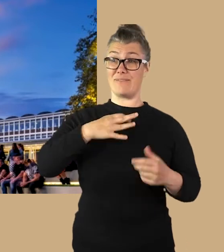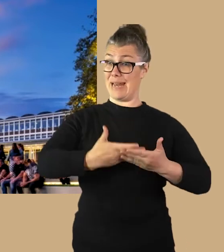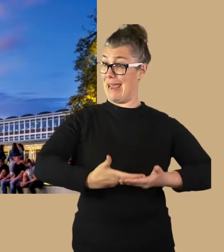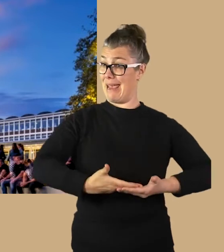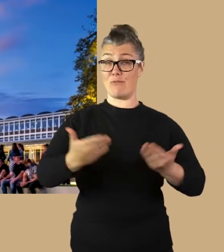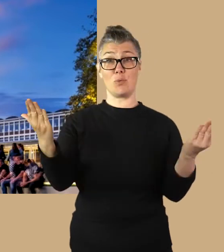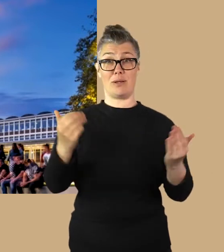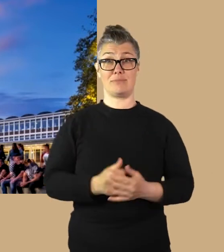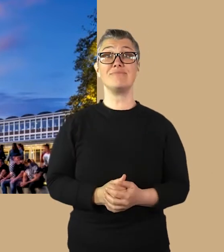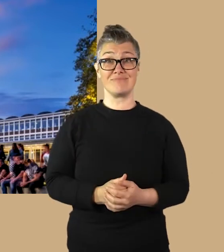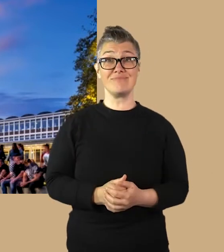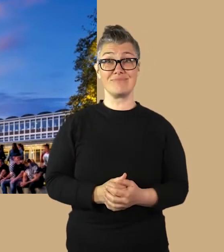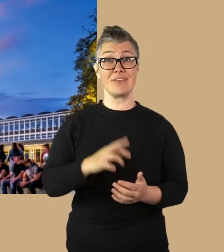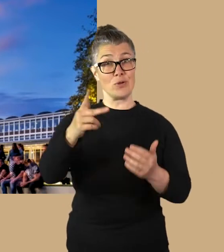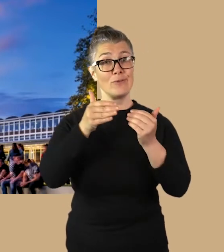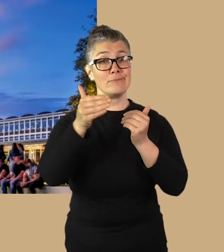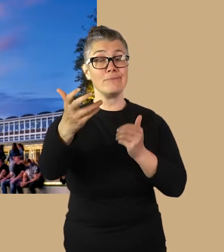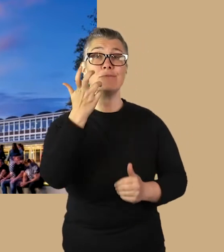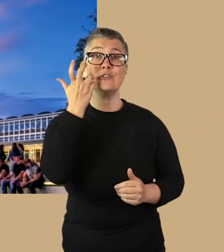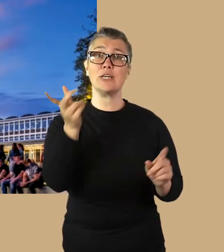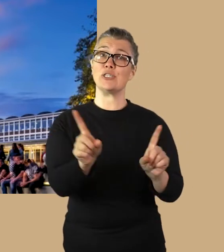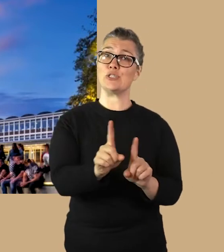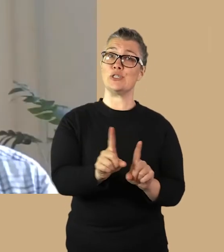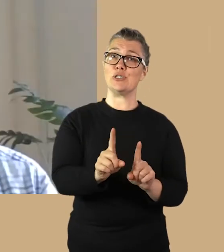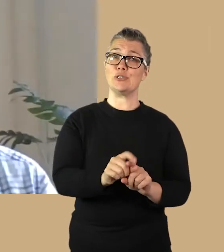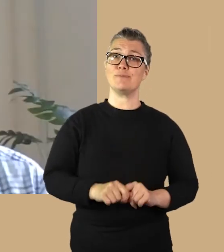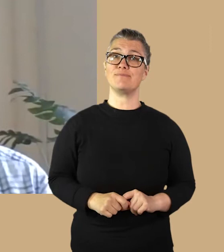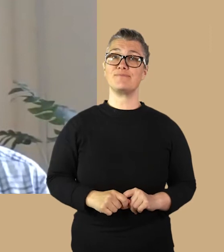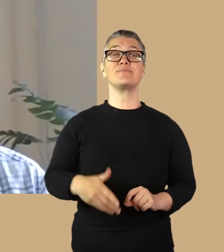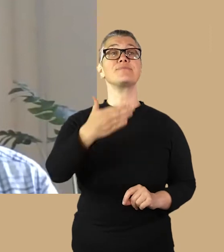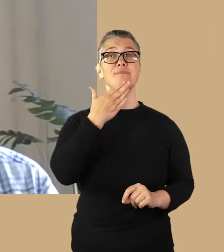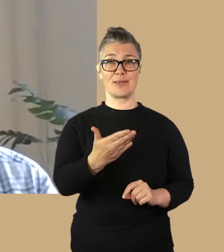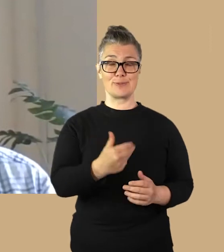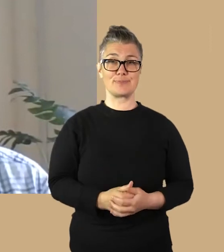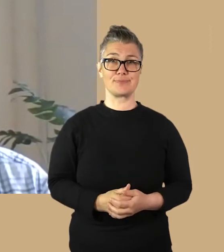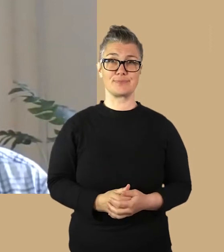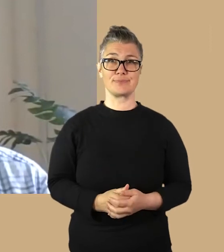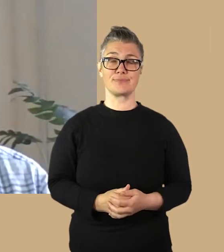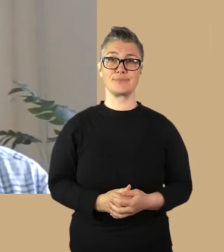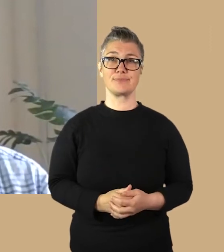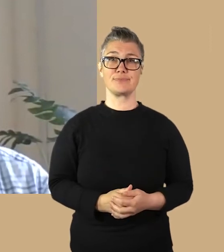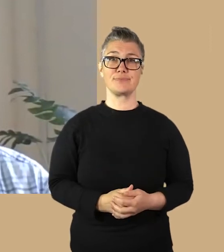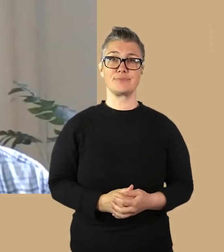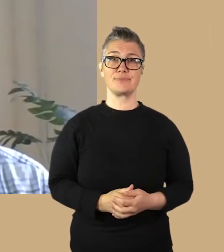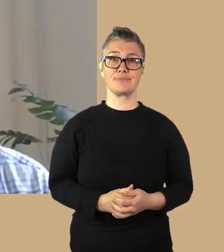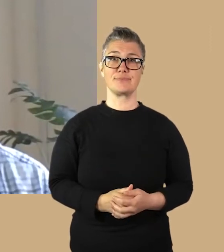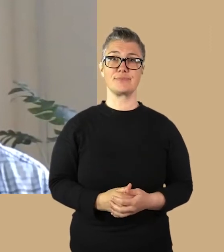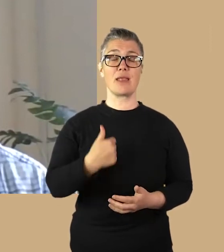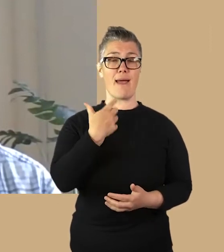benefit everyone in the actual future. Thank you, Cecilio. I have a question